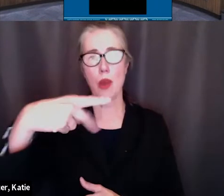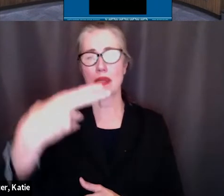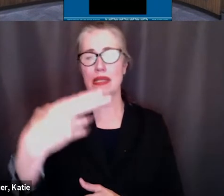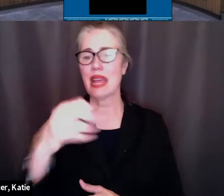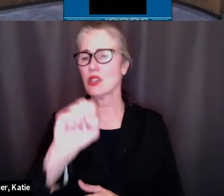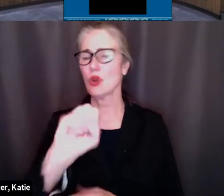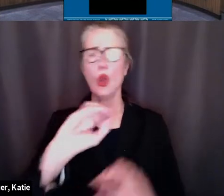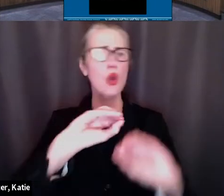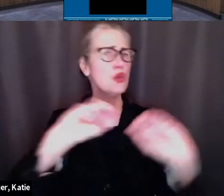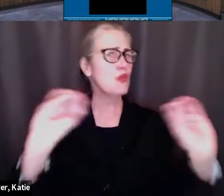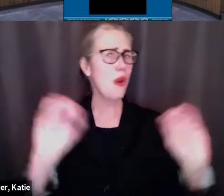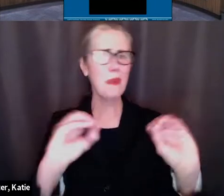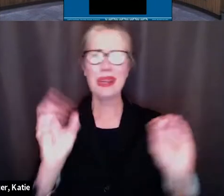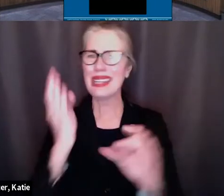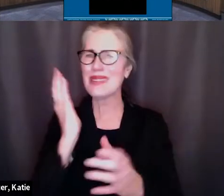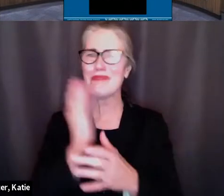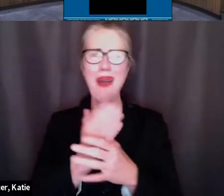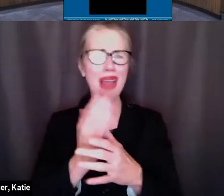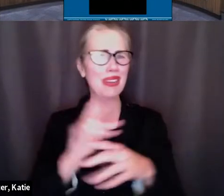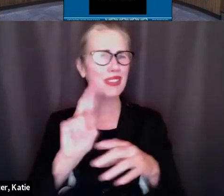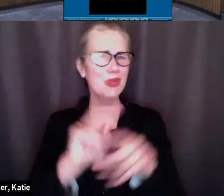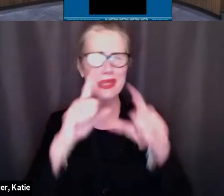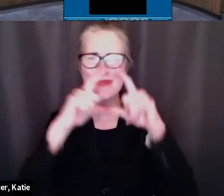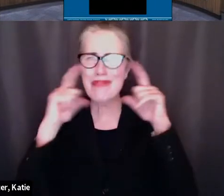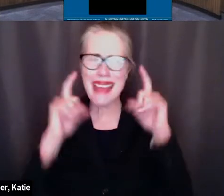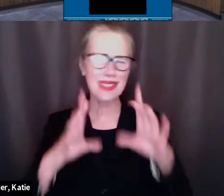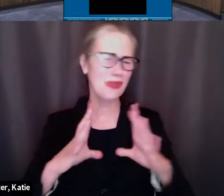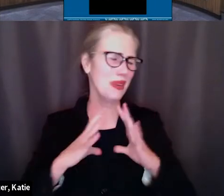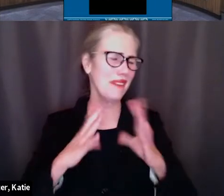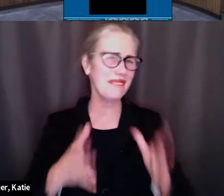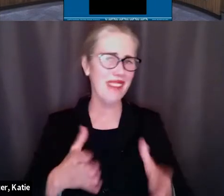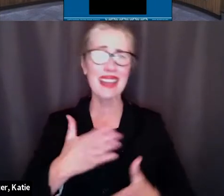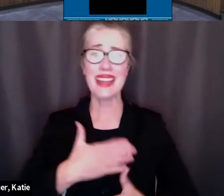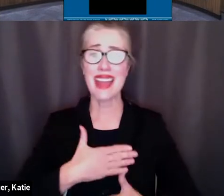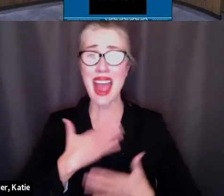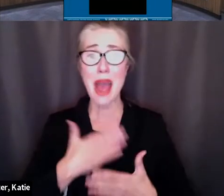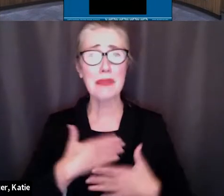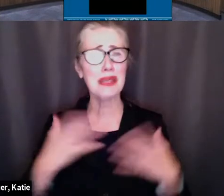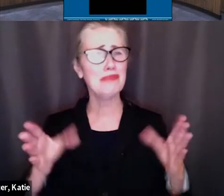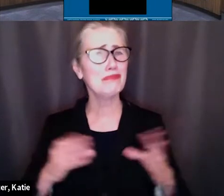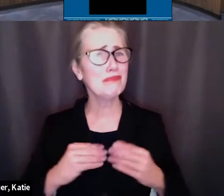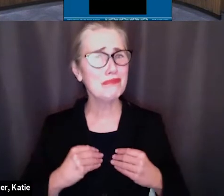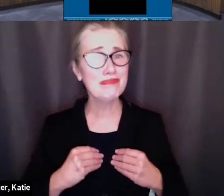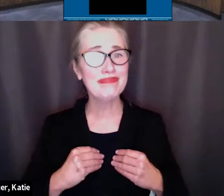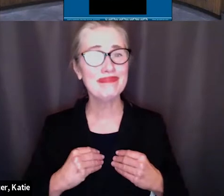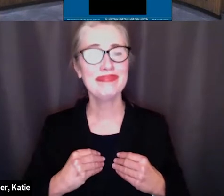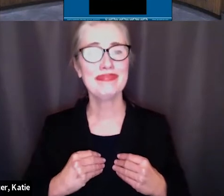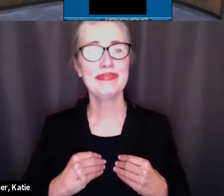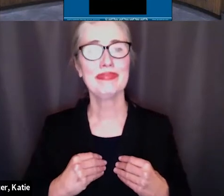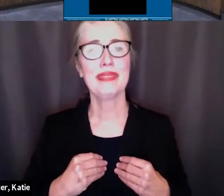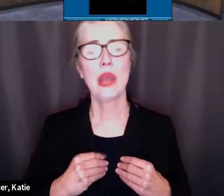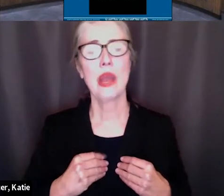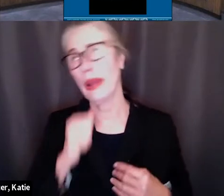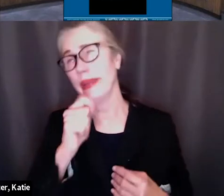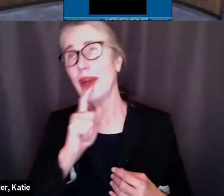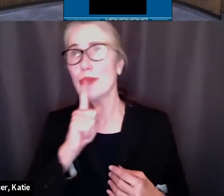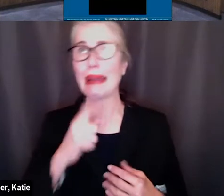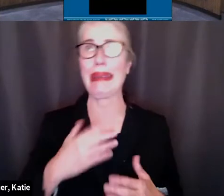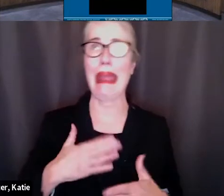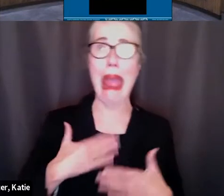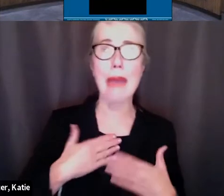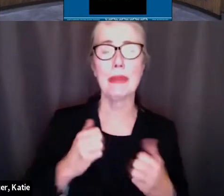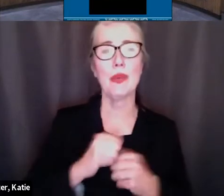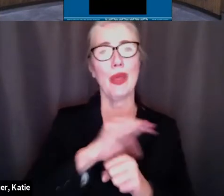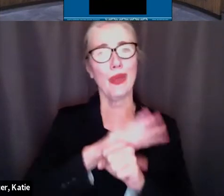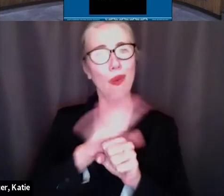has been bothered by wearing a mask really um we're all really happy with um well not uh no one's happy with the club 19 pandemic but we're